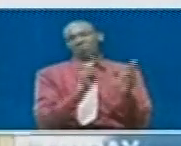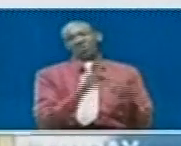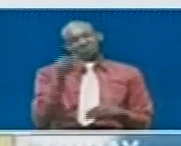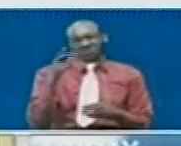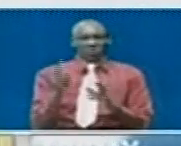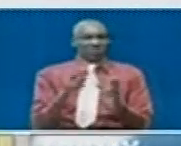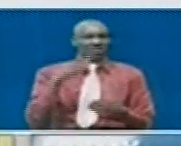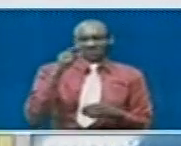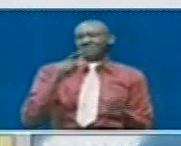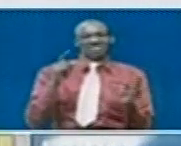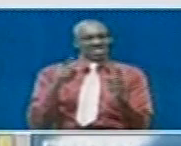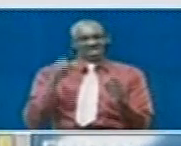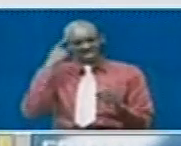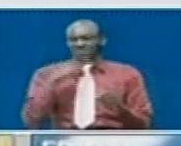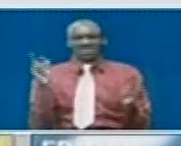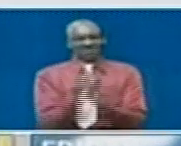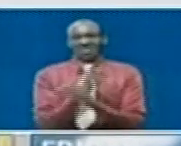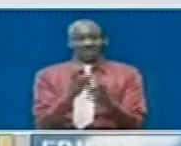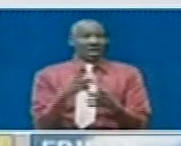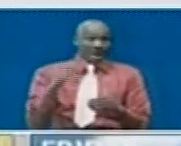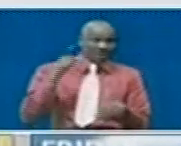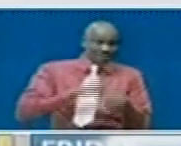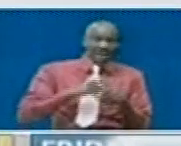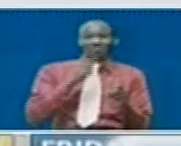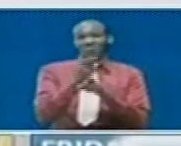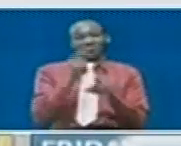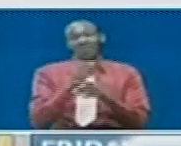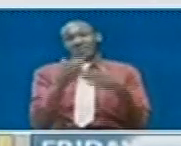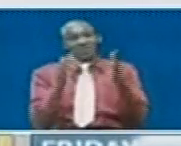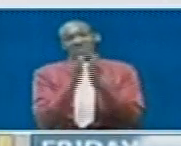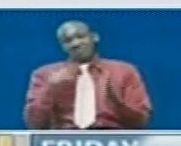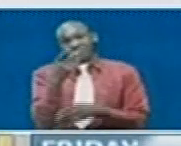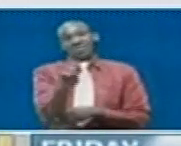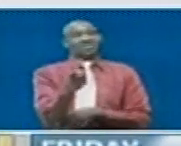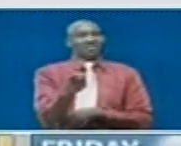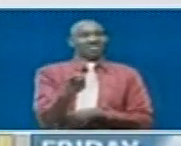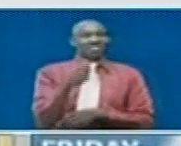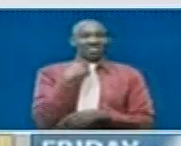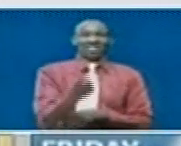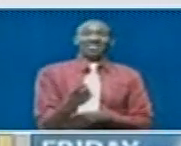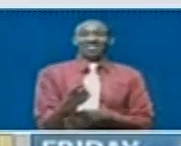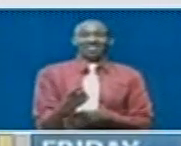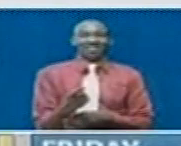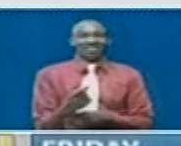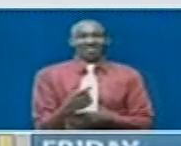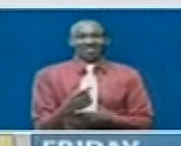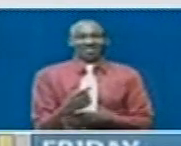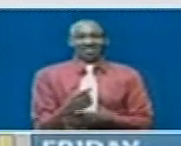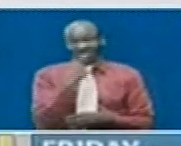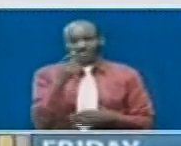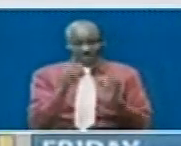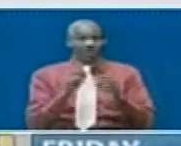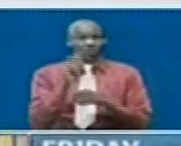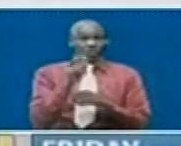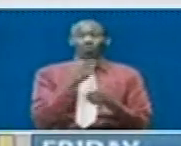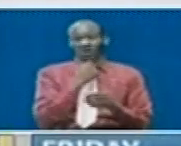that they treat me differently. Yeah. Sometimes they tease me about it and stuff. Oh no, what do they say when they tease you? They just be like if I want to